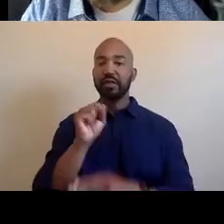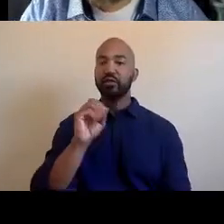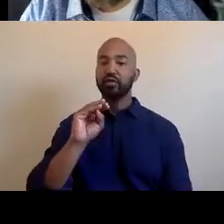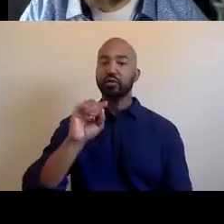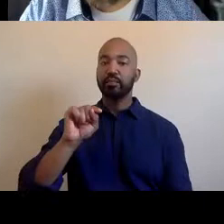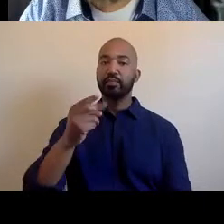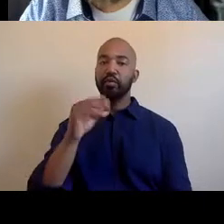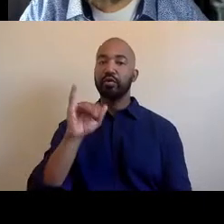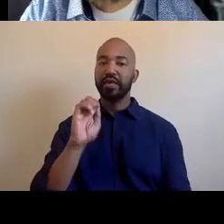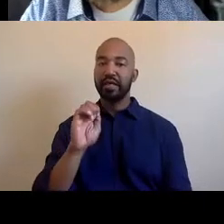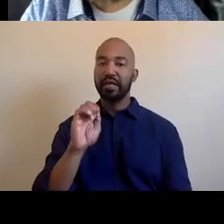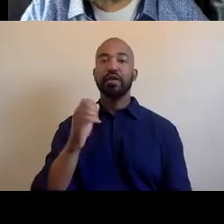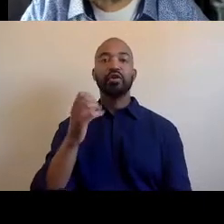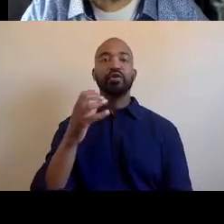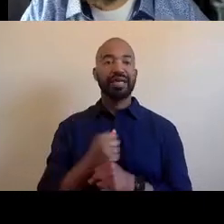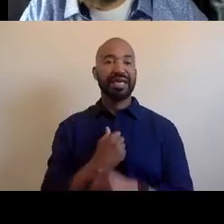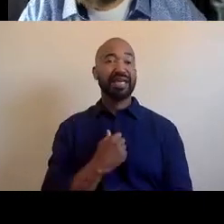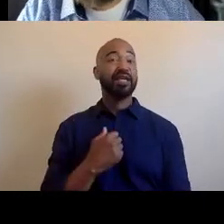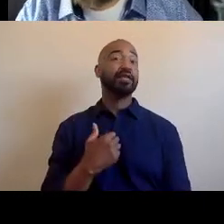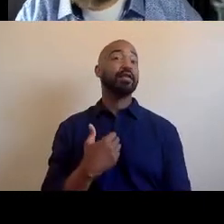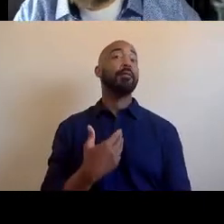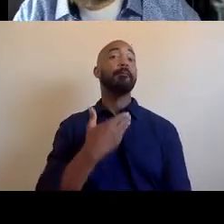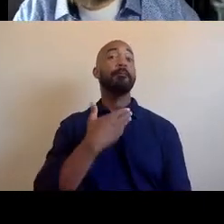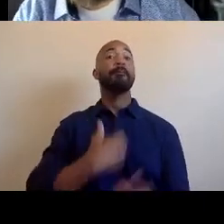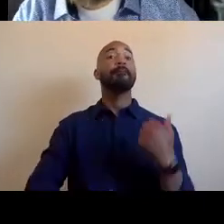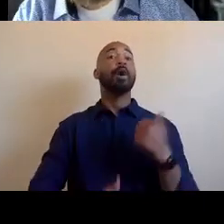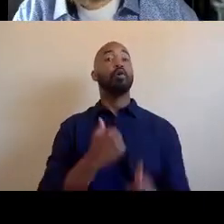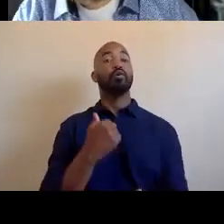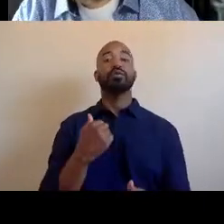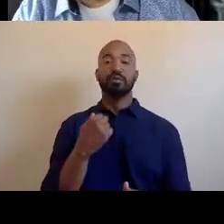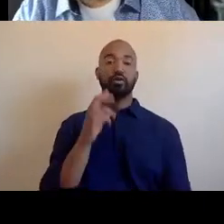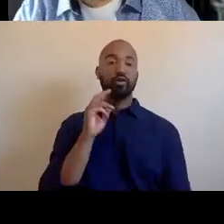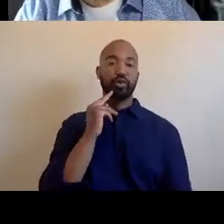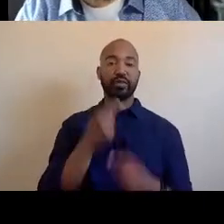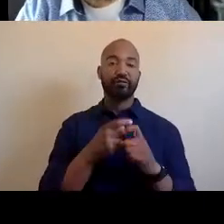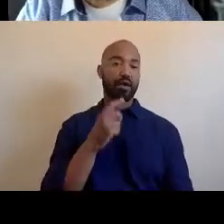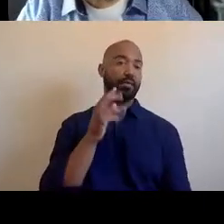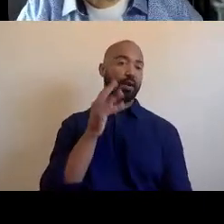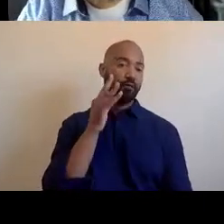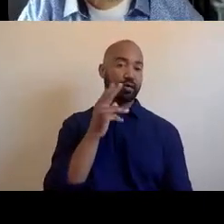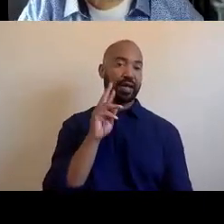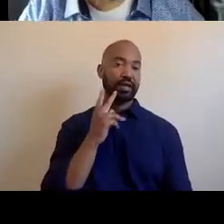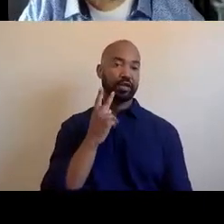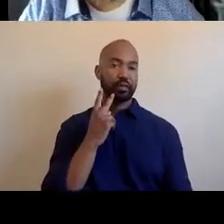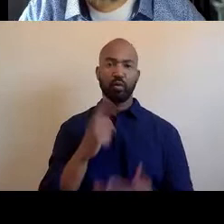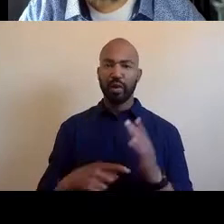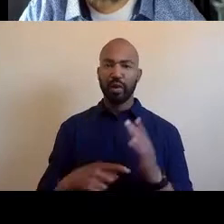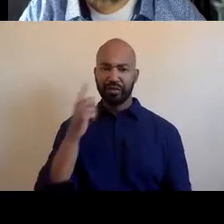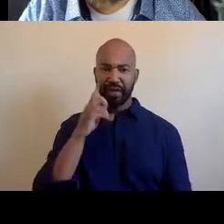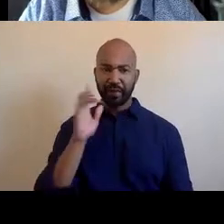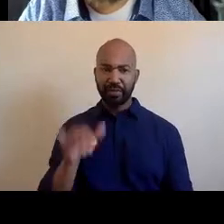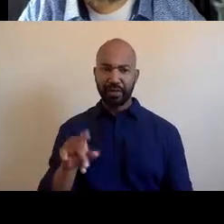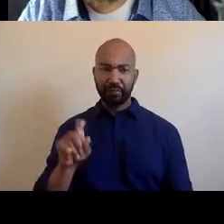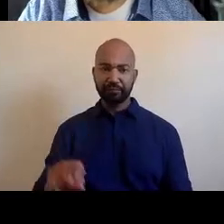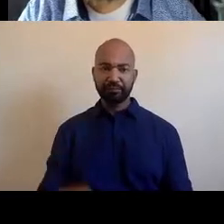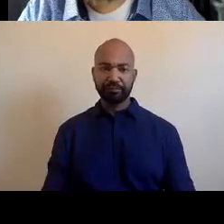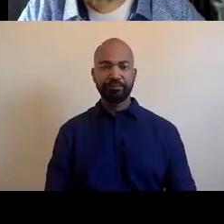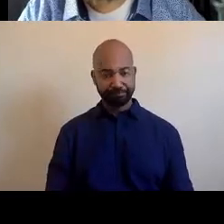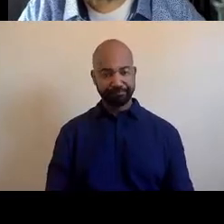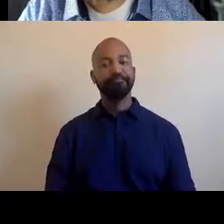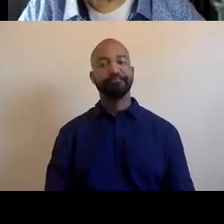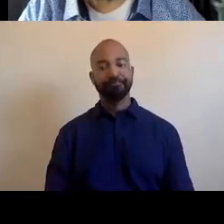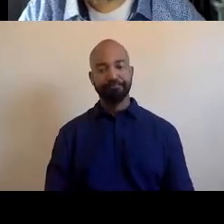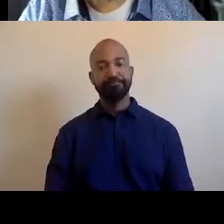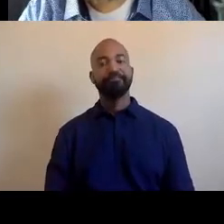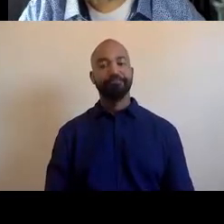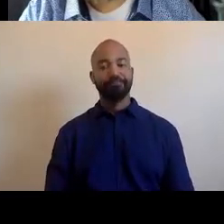most nutritional value from foods and probably fruits and veggies. What do you think about that? Great question. So